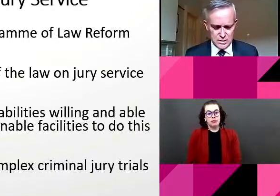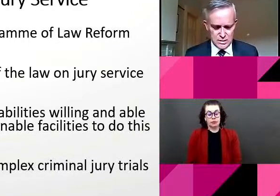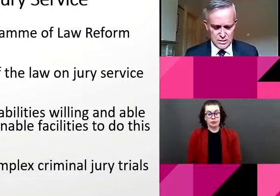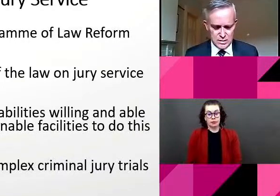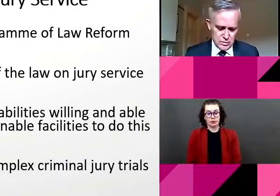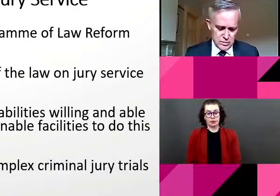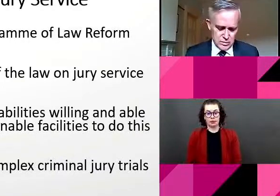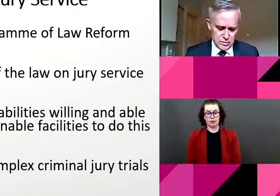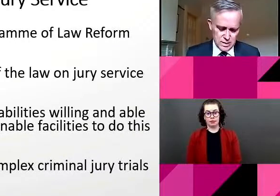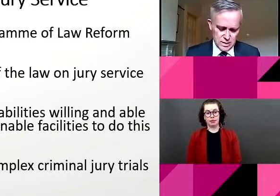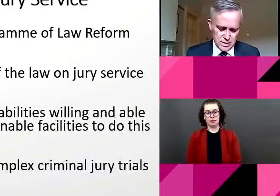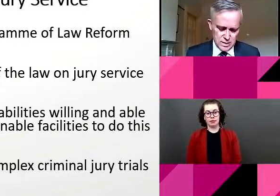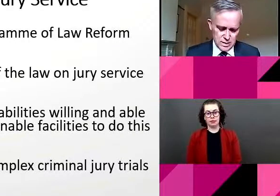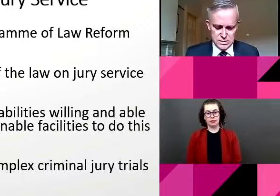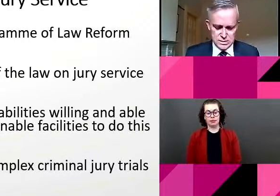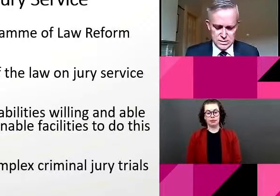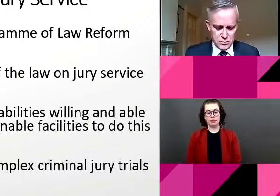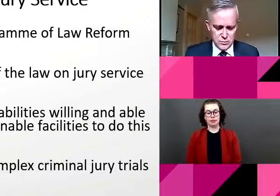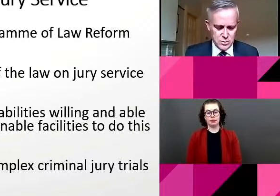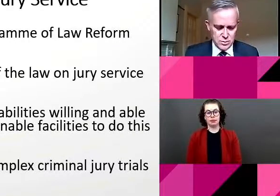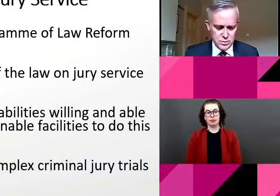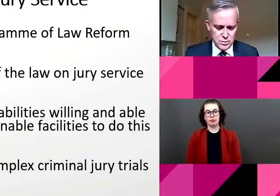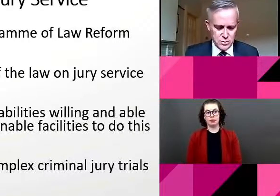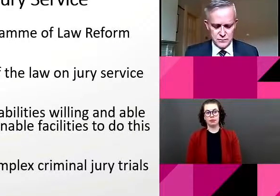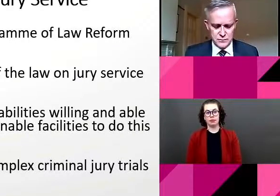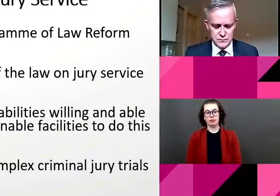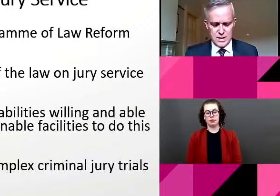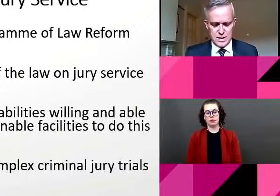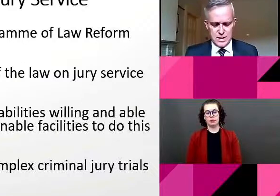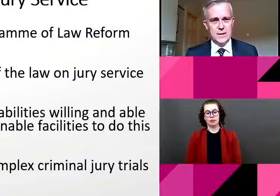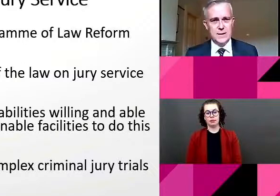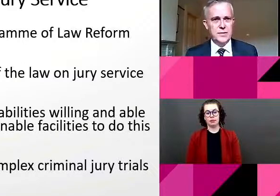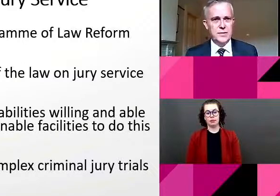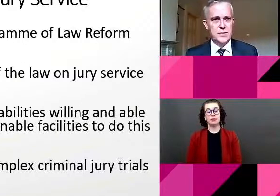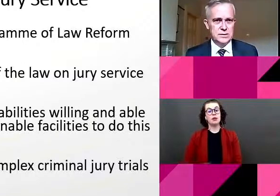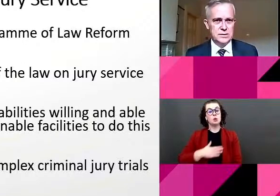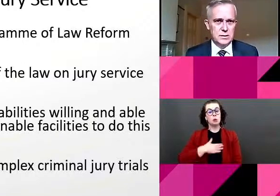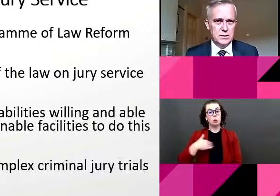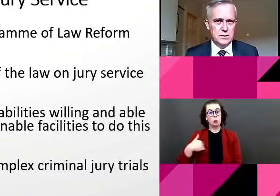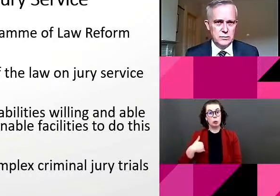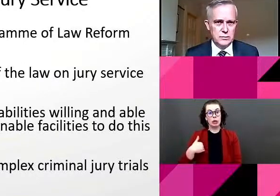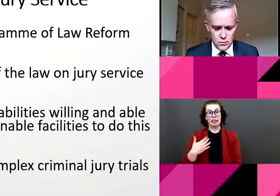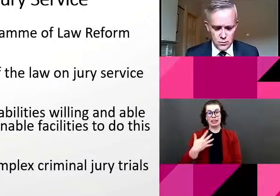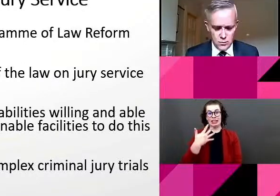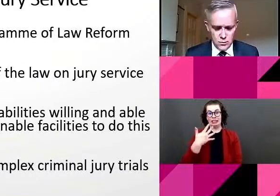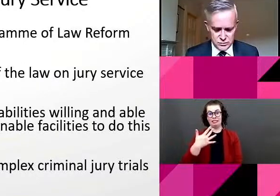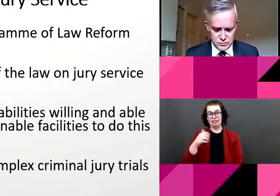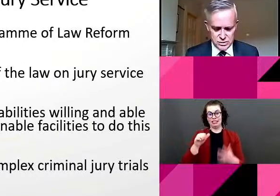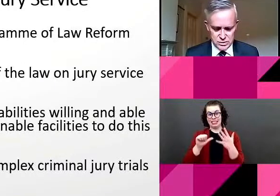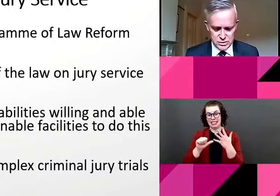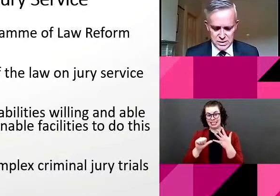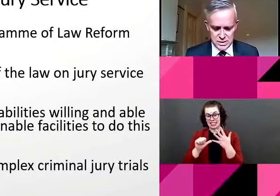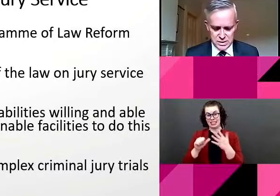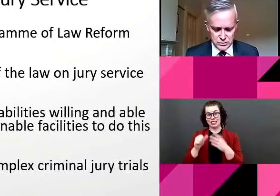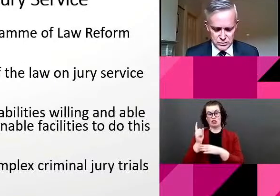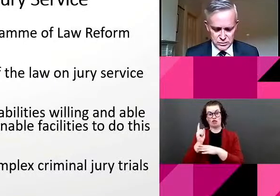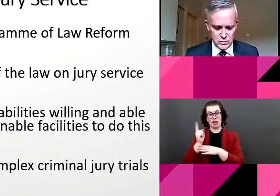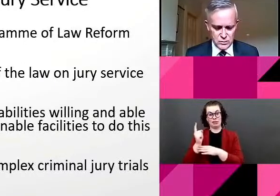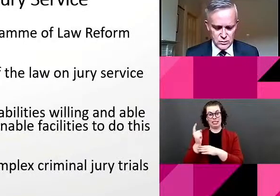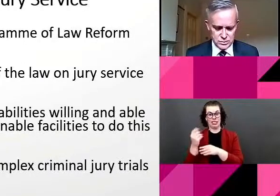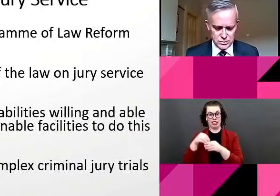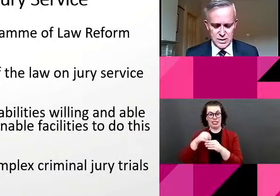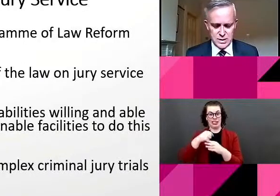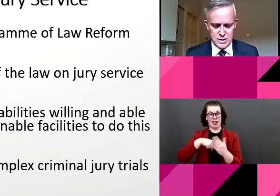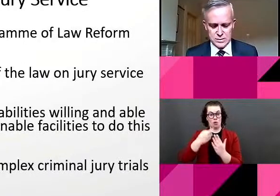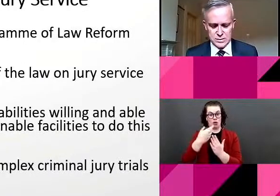as I said, we recommended a number of things on reform of jury service, including,